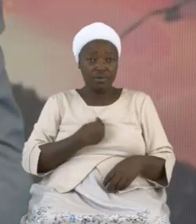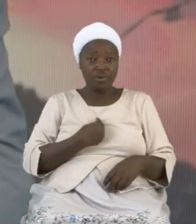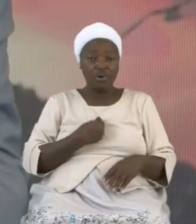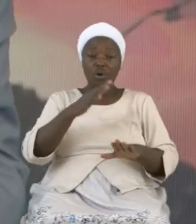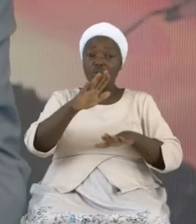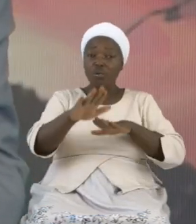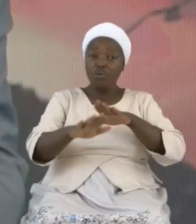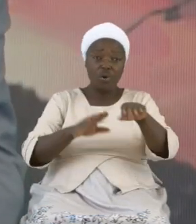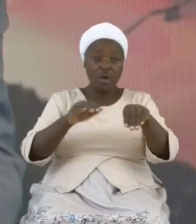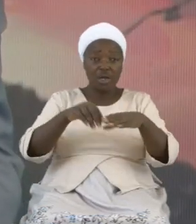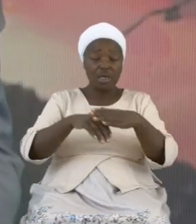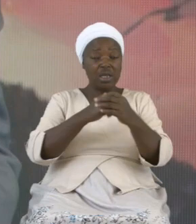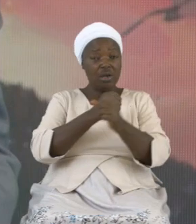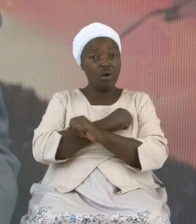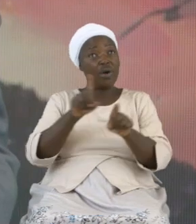as Christ